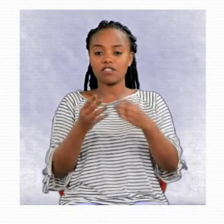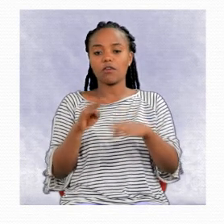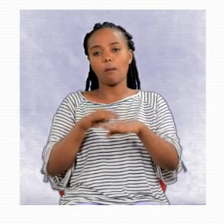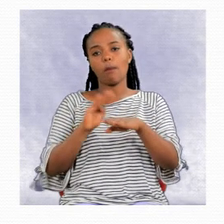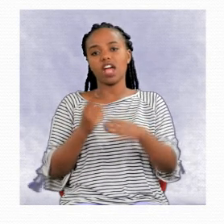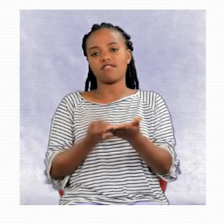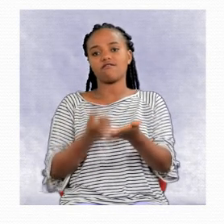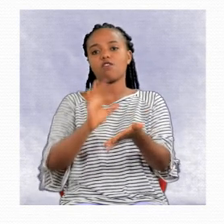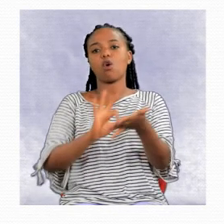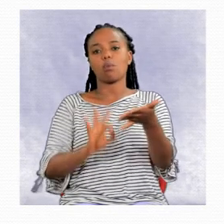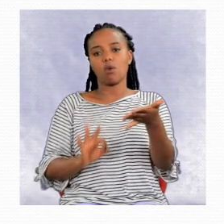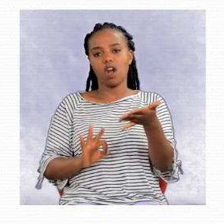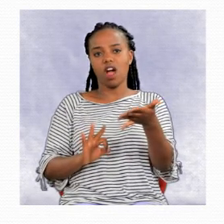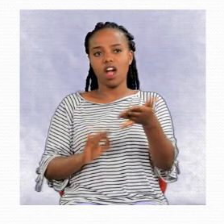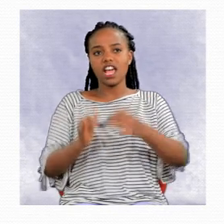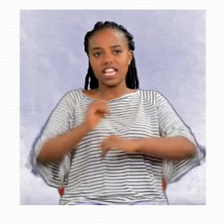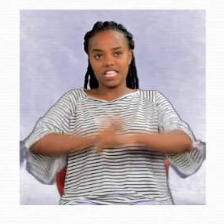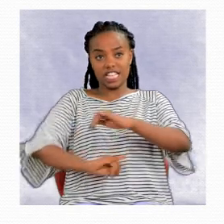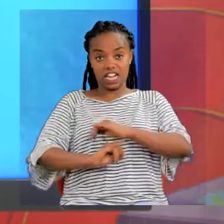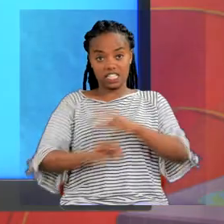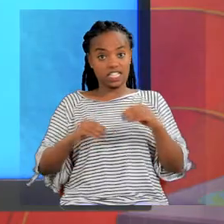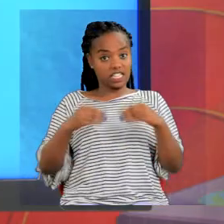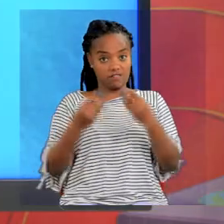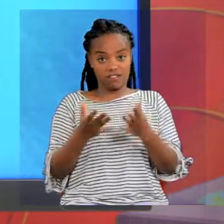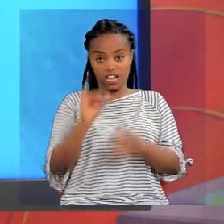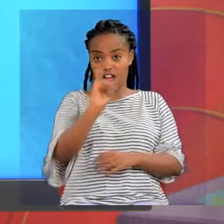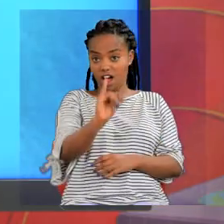formula. The interest is given by